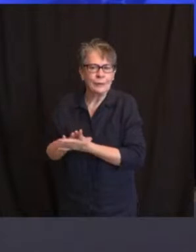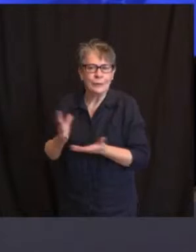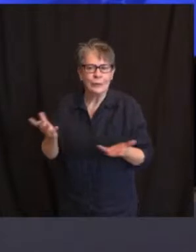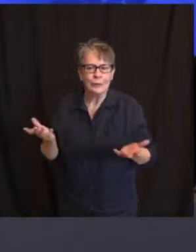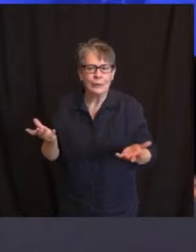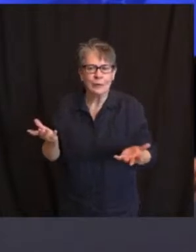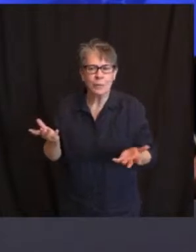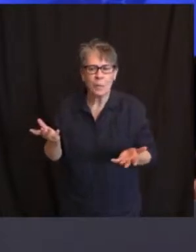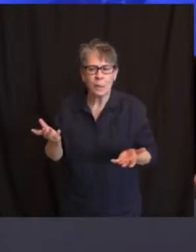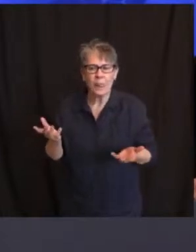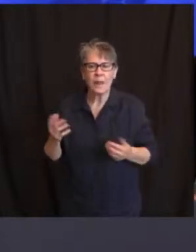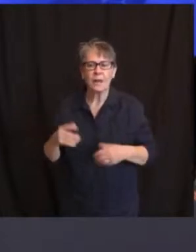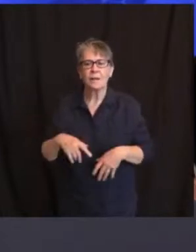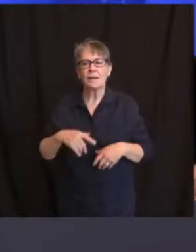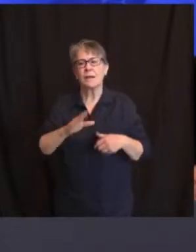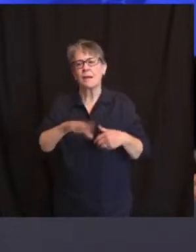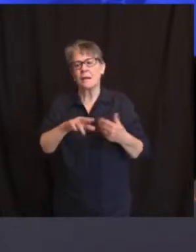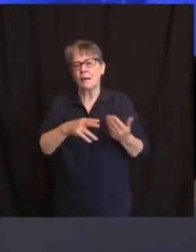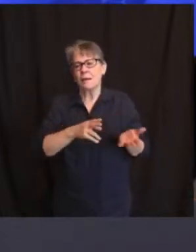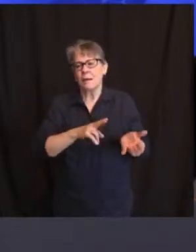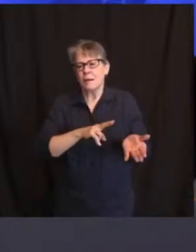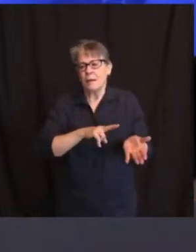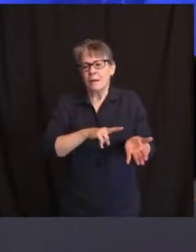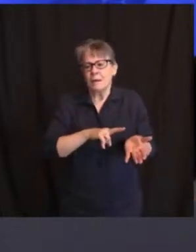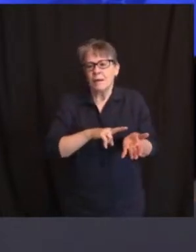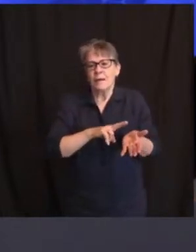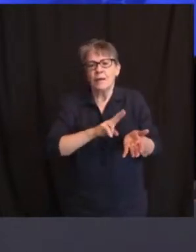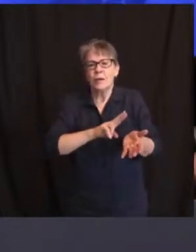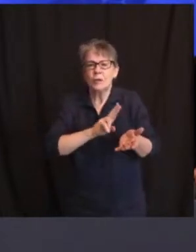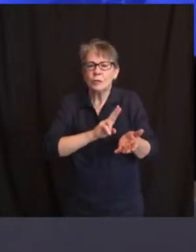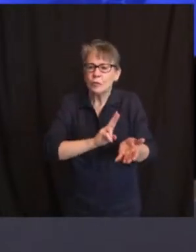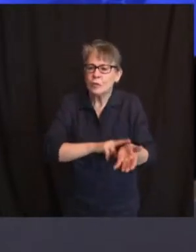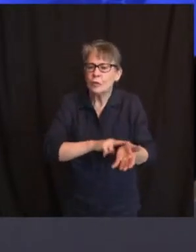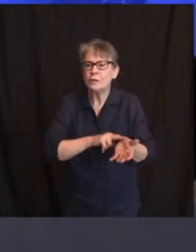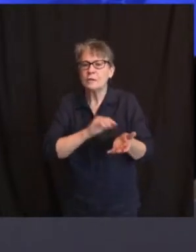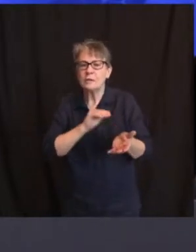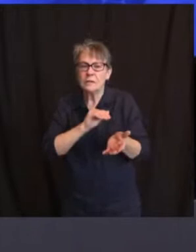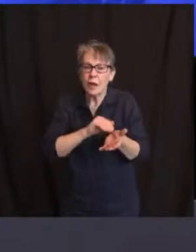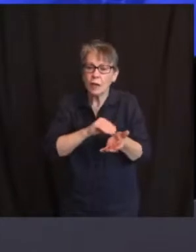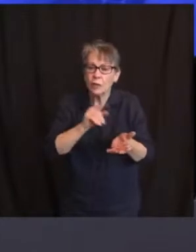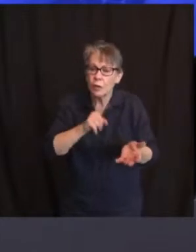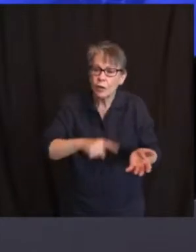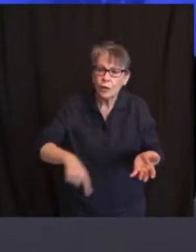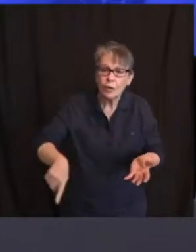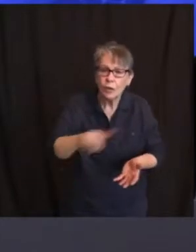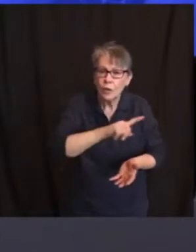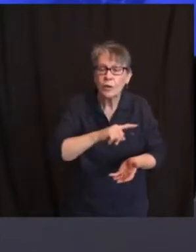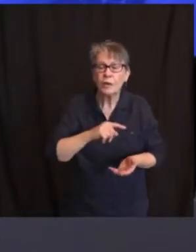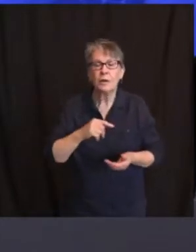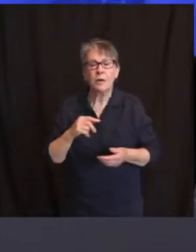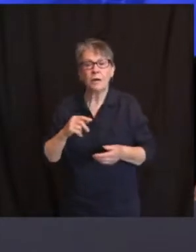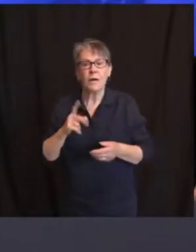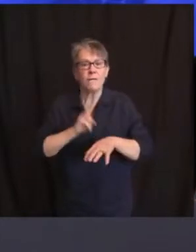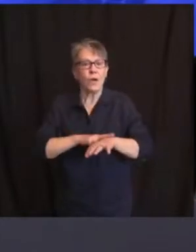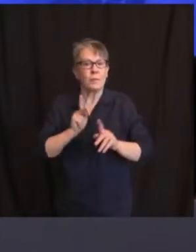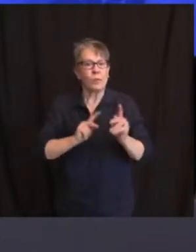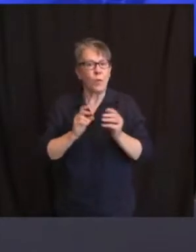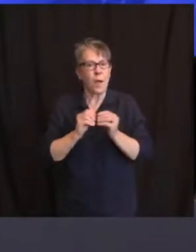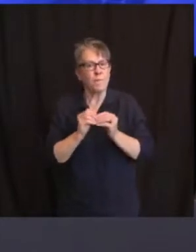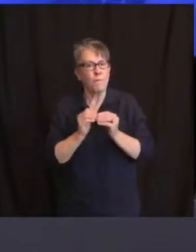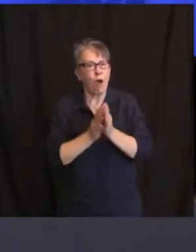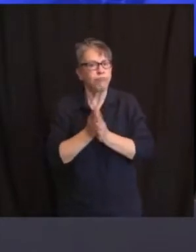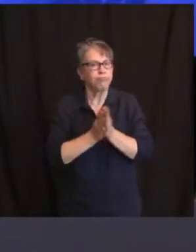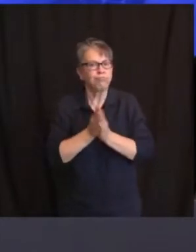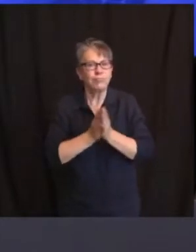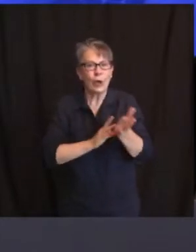law enforcement, because sometimes that it's almost like after 9/11 when you saw folks sign up and say, you know what, I'm joining the military because I want